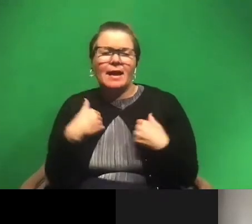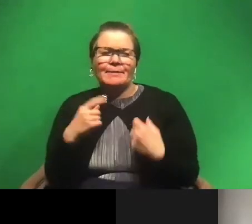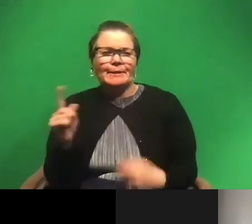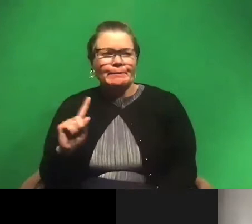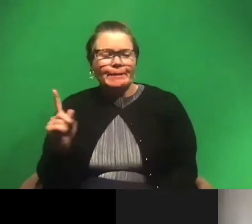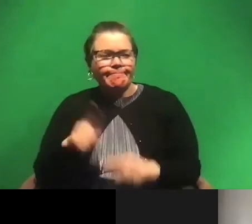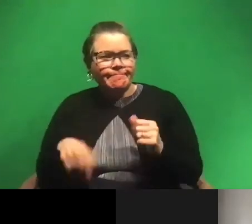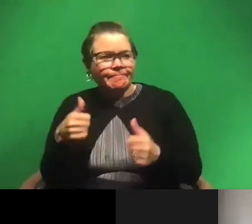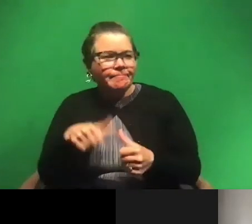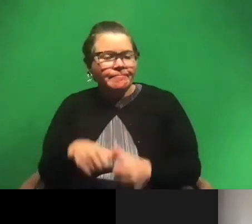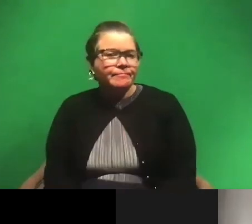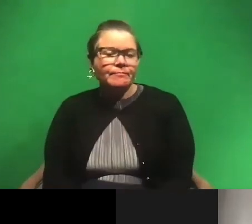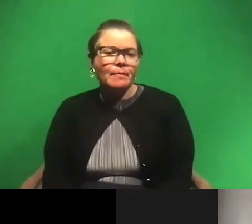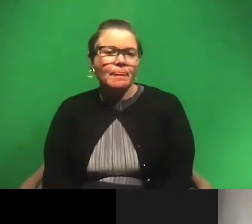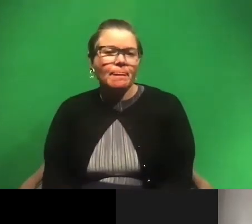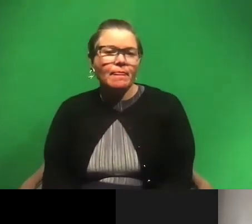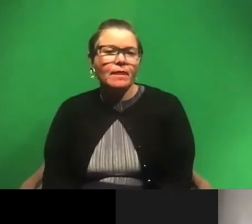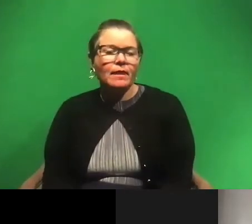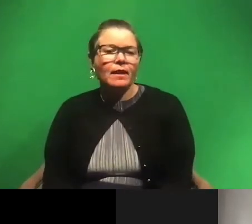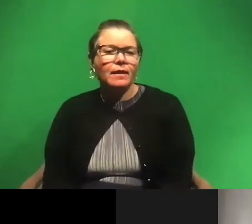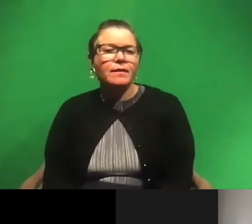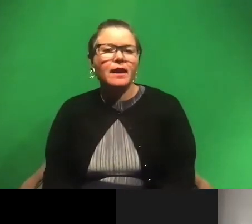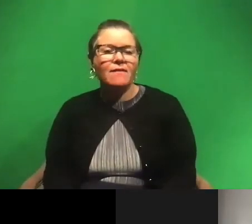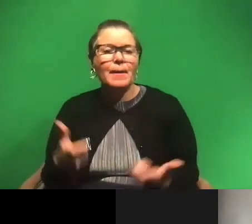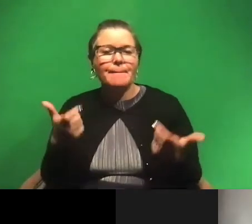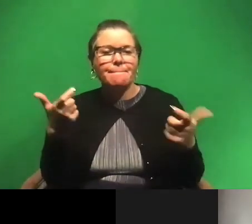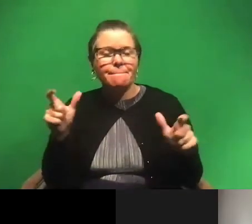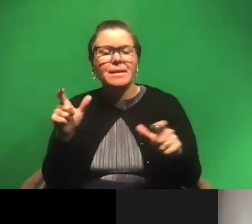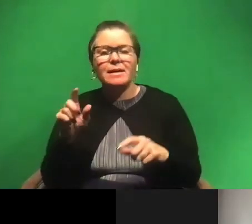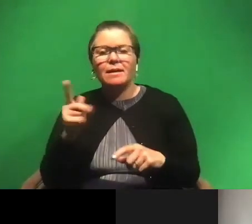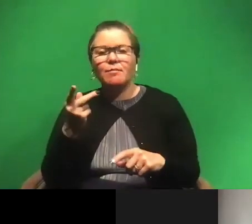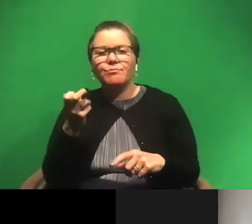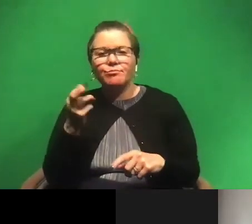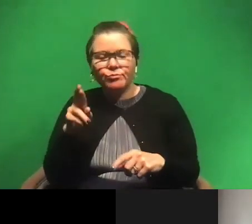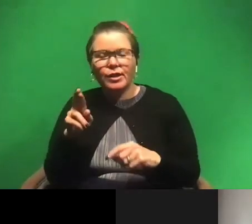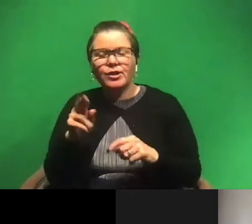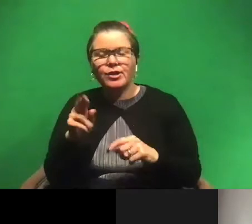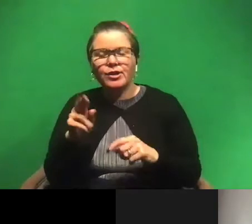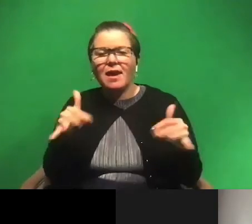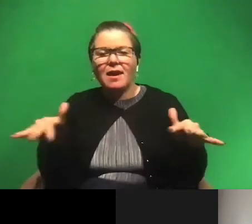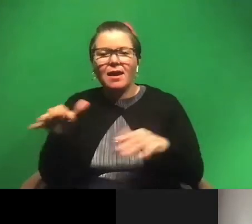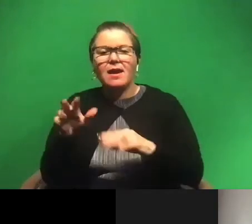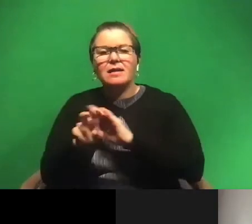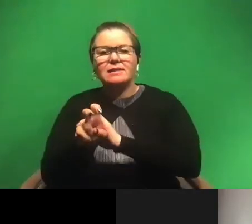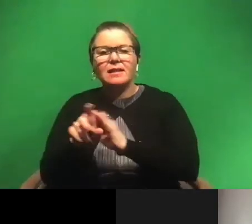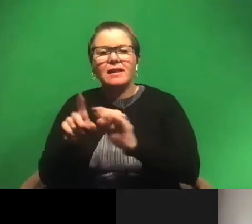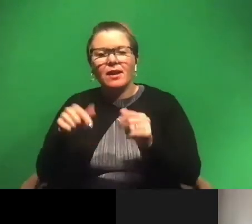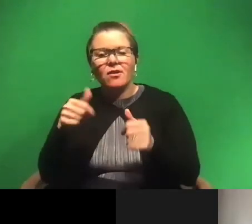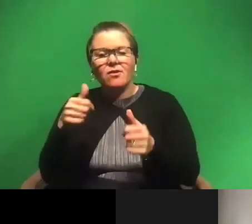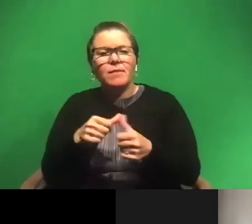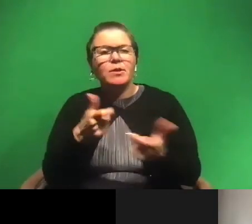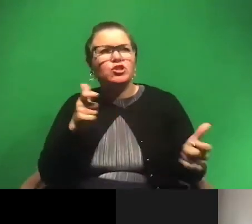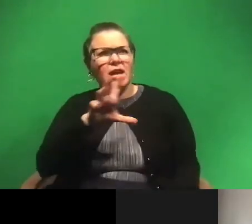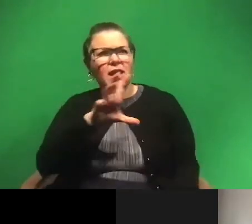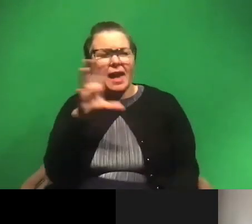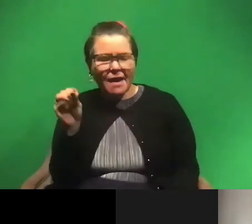And I'm pretty sure that there's like a big predatory land snail, but I can't remember what it is. I'm sorry. There's a giant African land